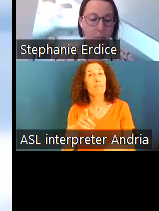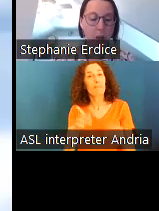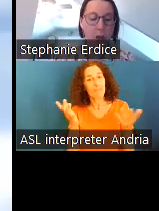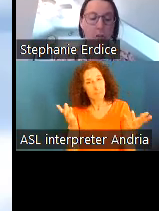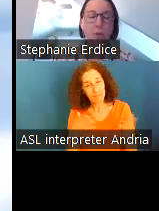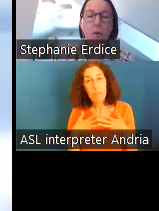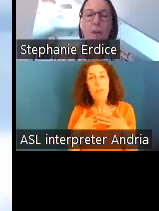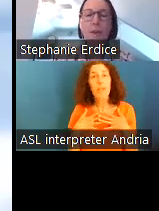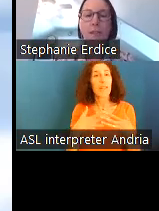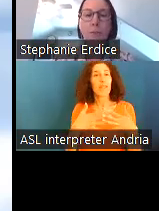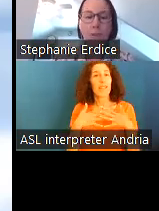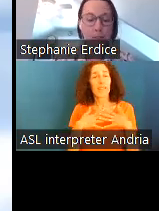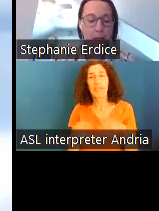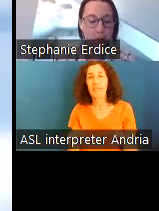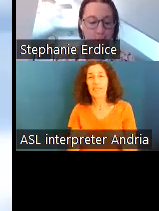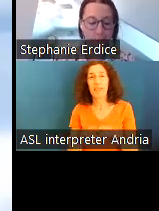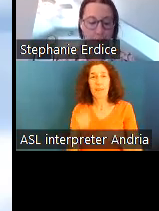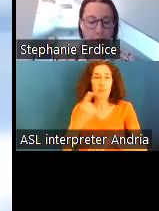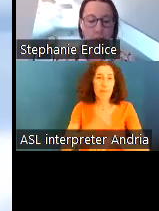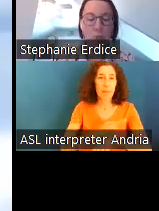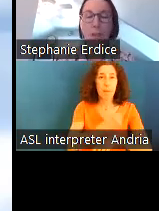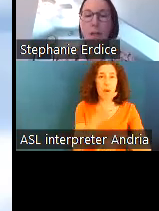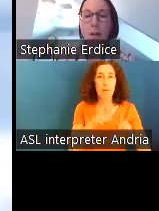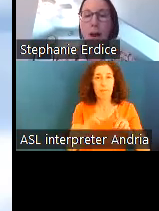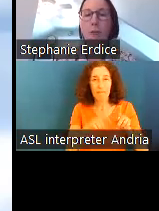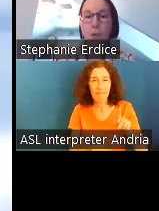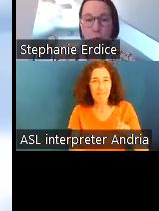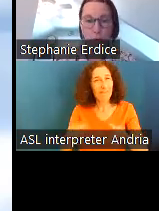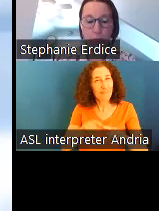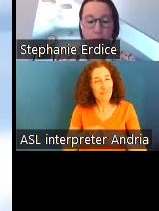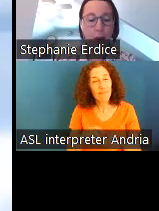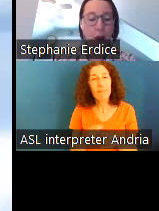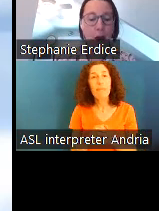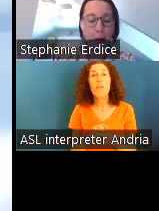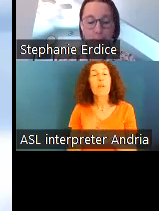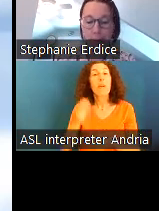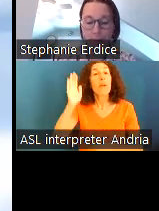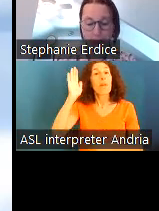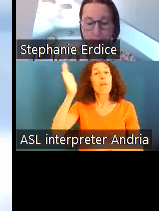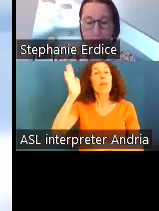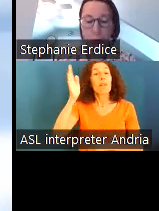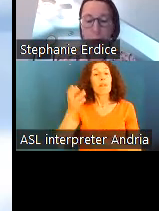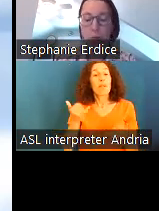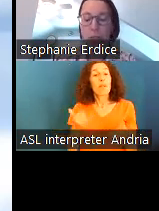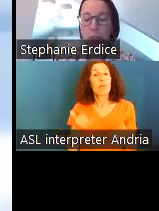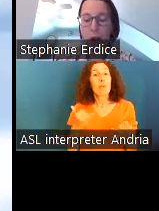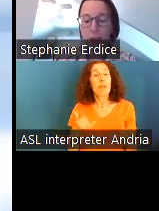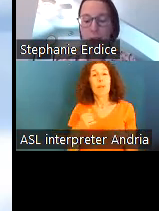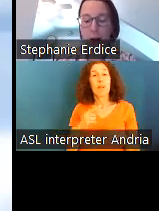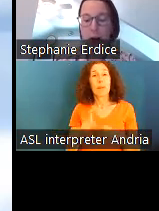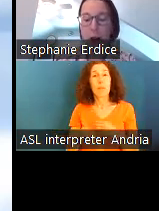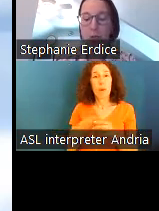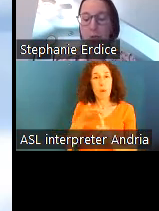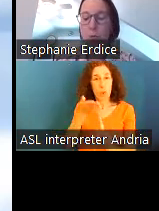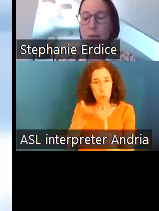exercise. So this presentation today is really about you. Up until now, we've really